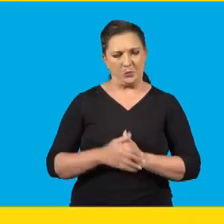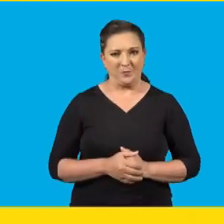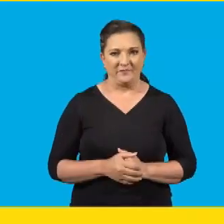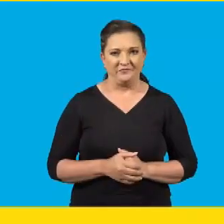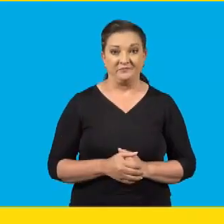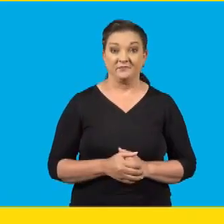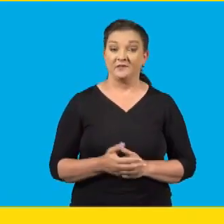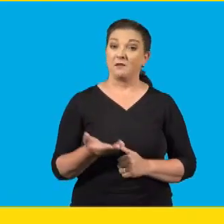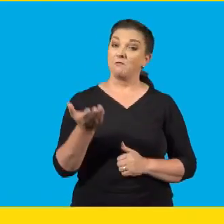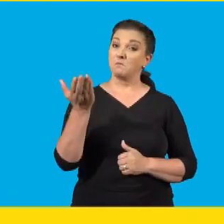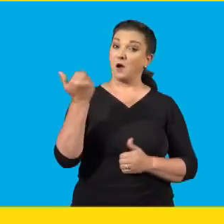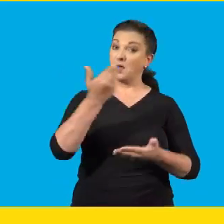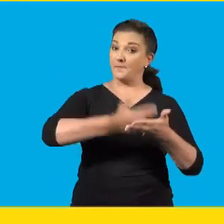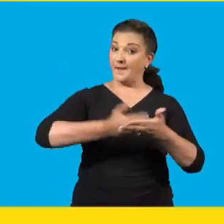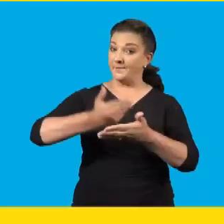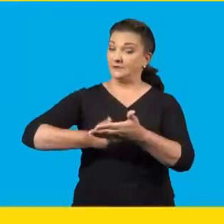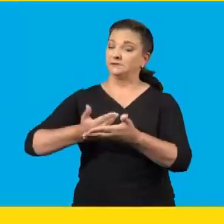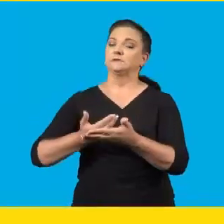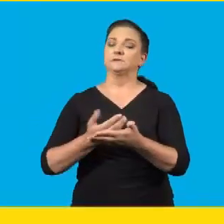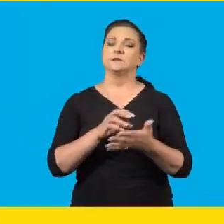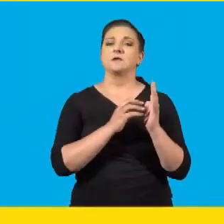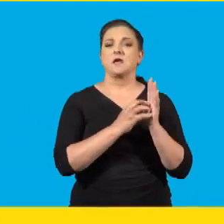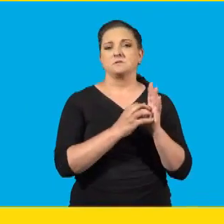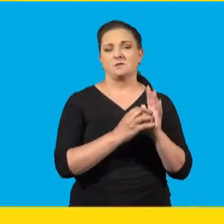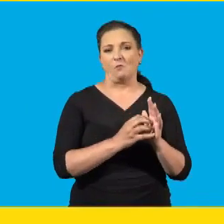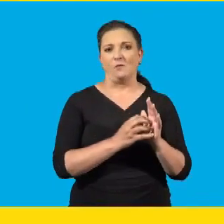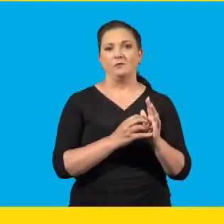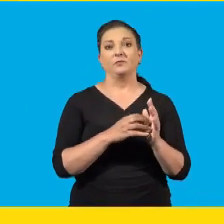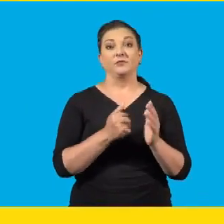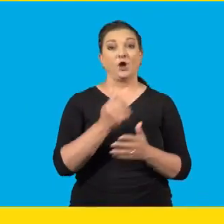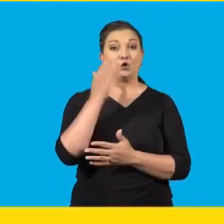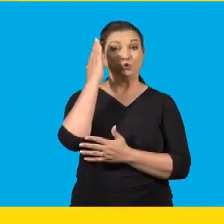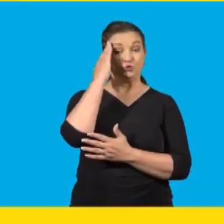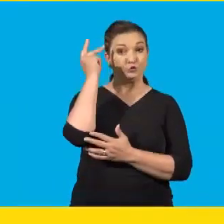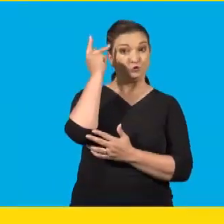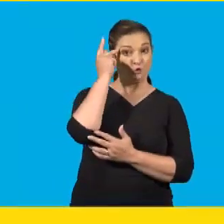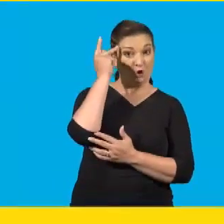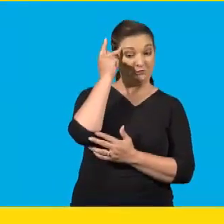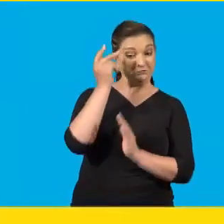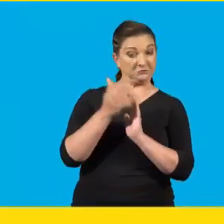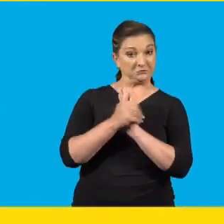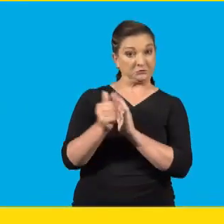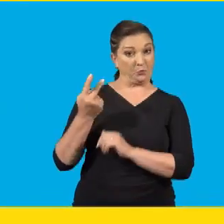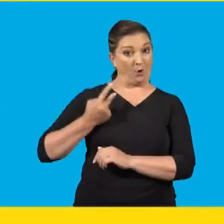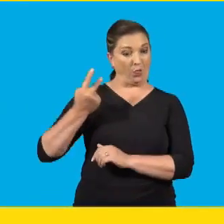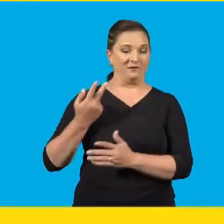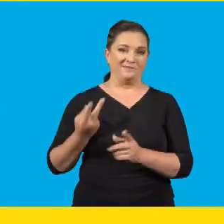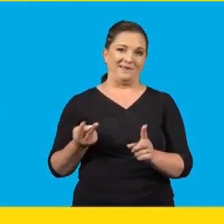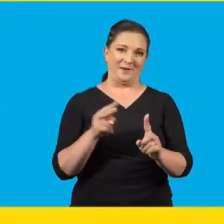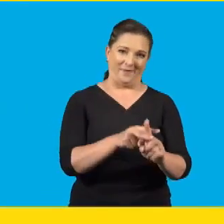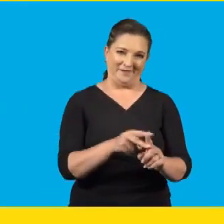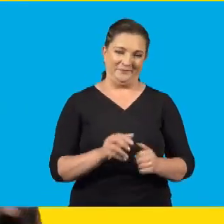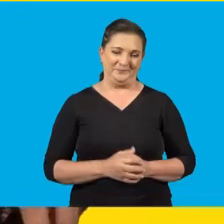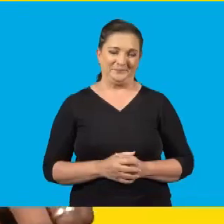at examples from past papers to show you how you can apply both your knowledge and skills when answering